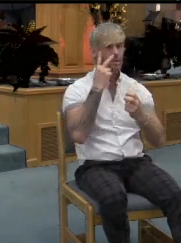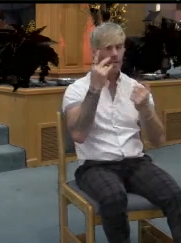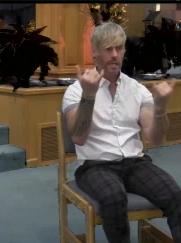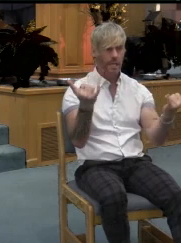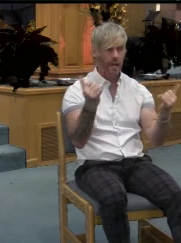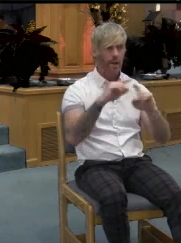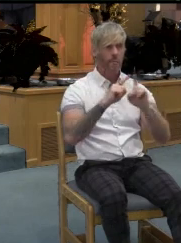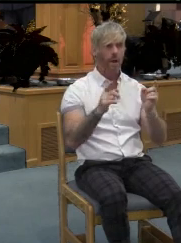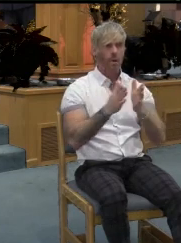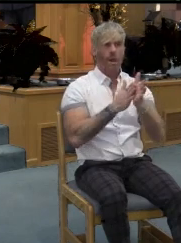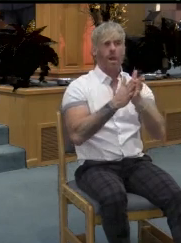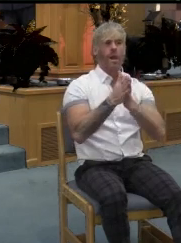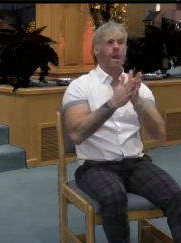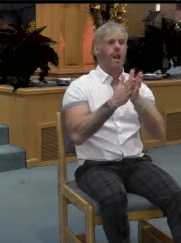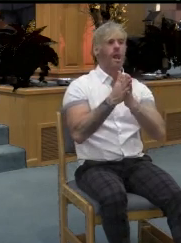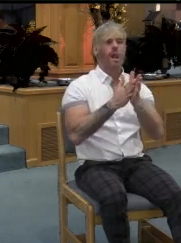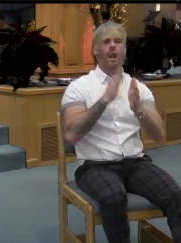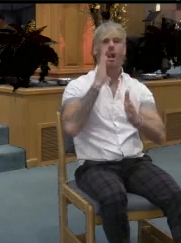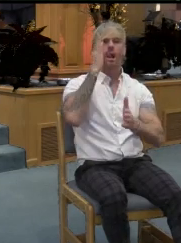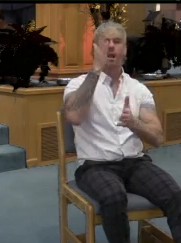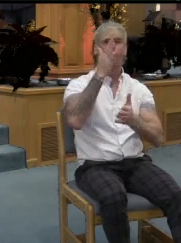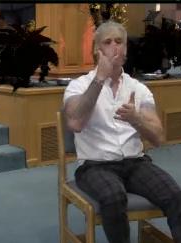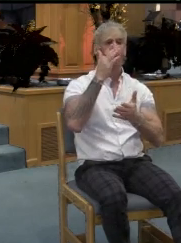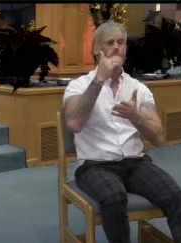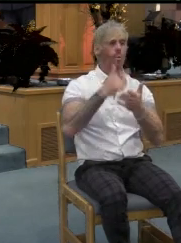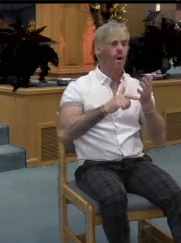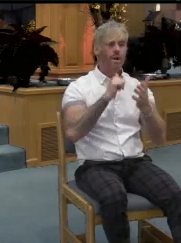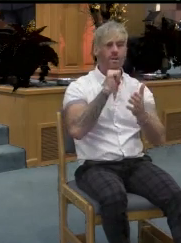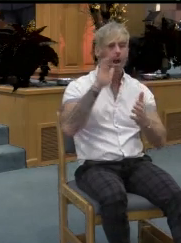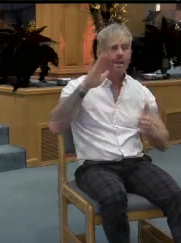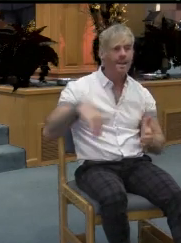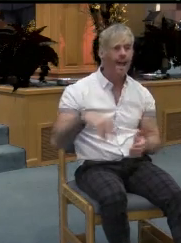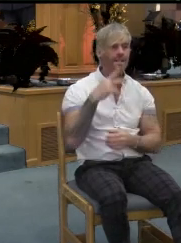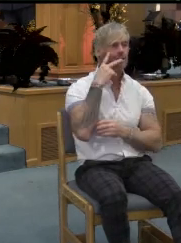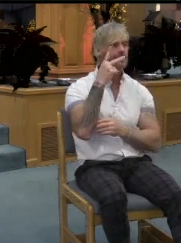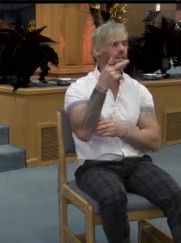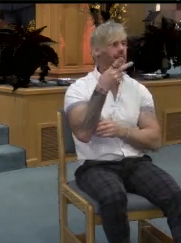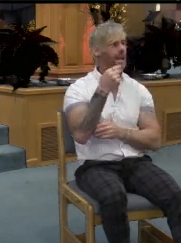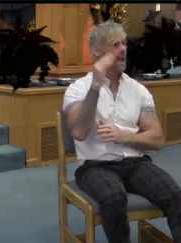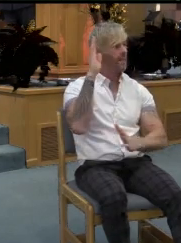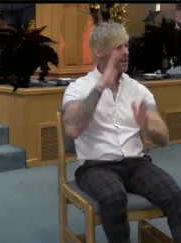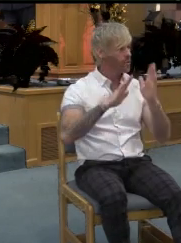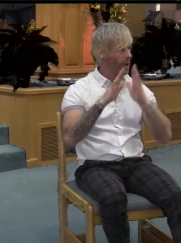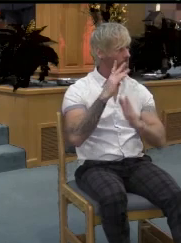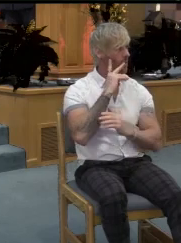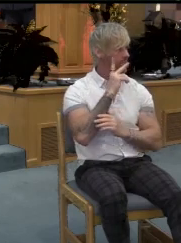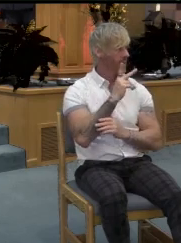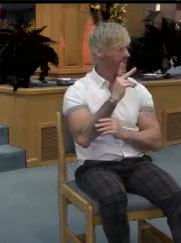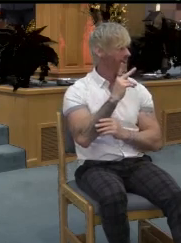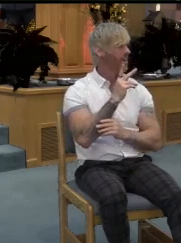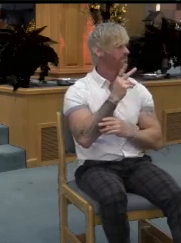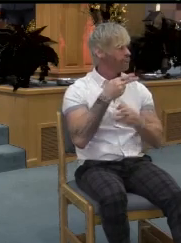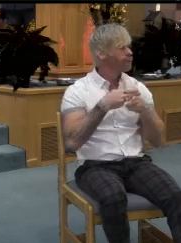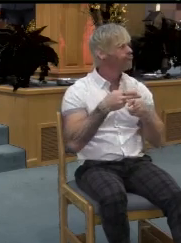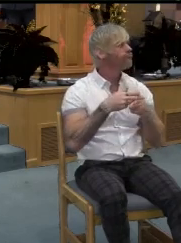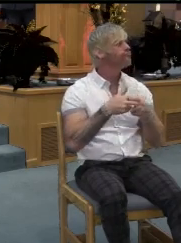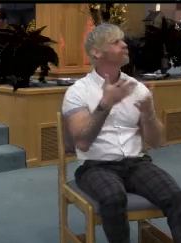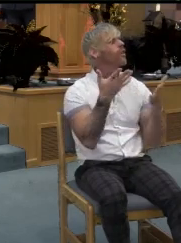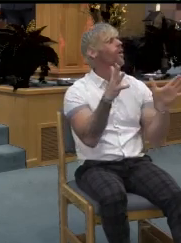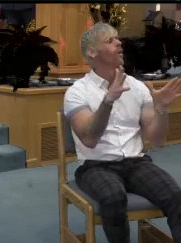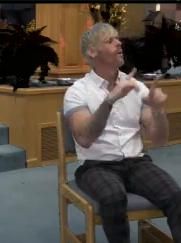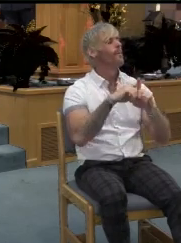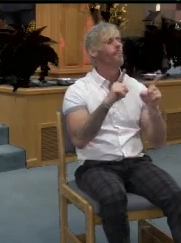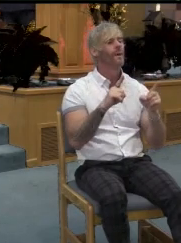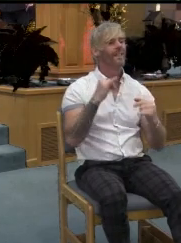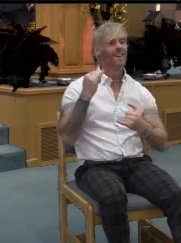look forward to what we have not yet seen. For the troubles we see will soon be over, but the